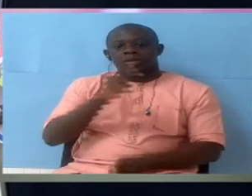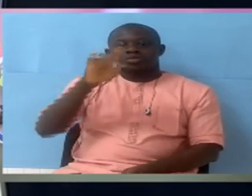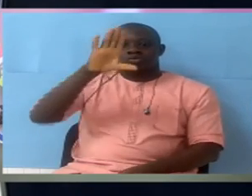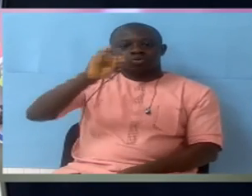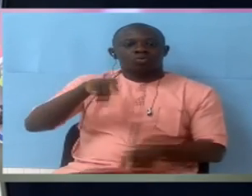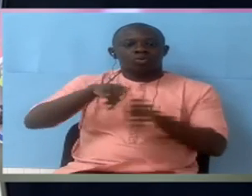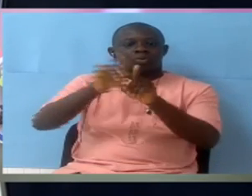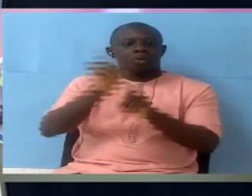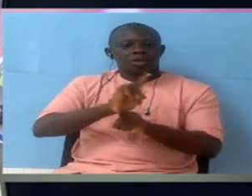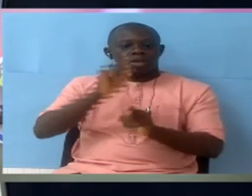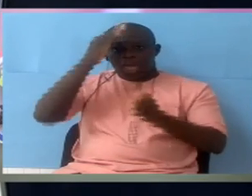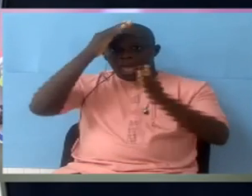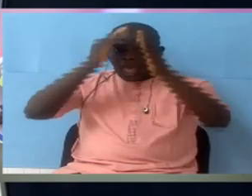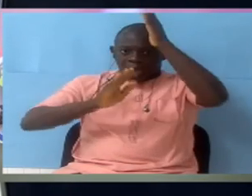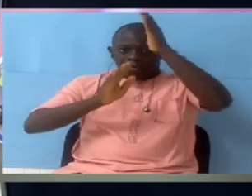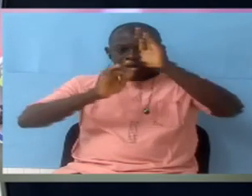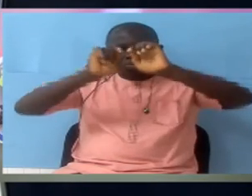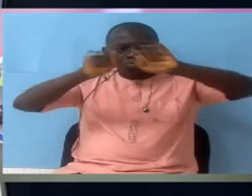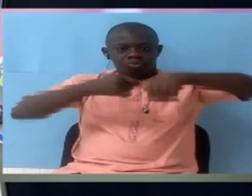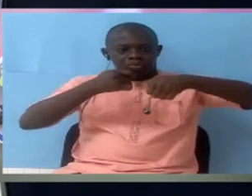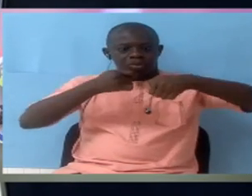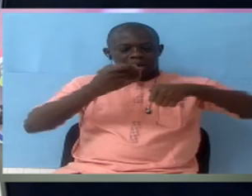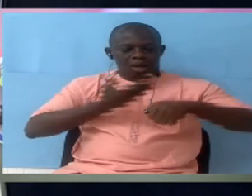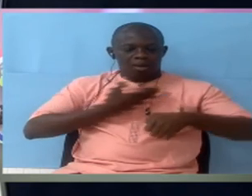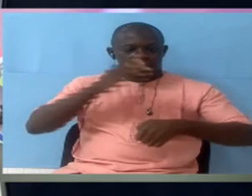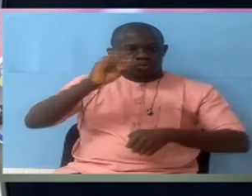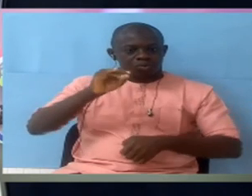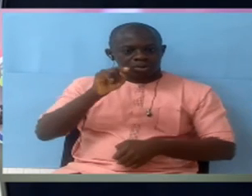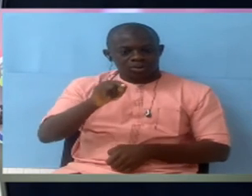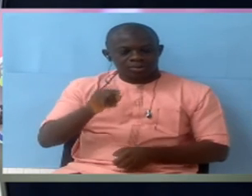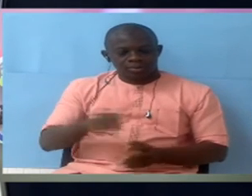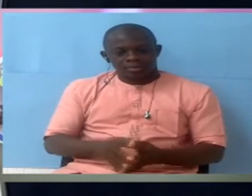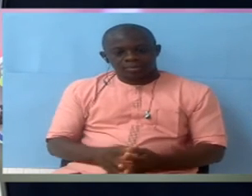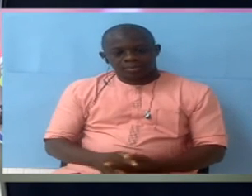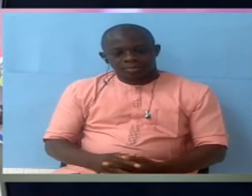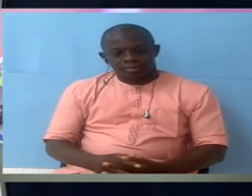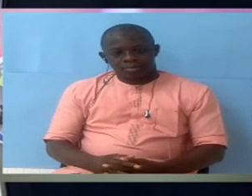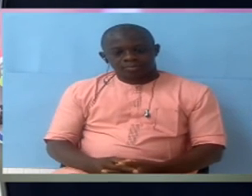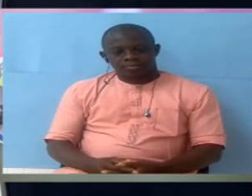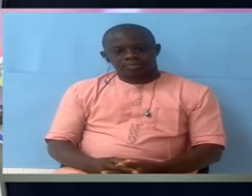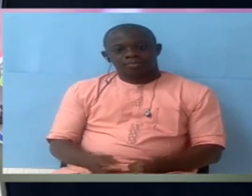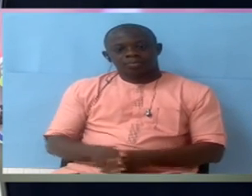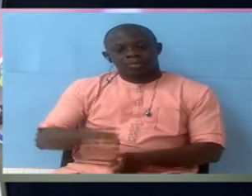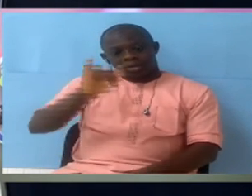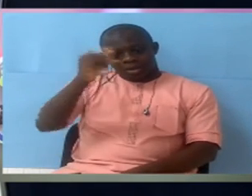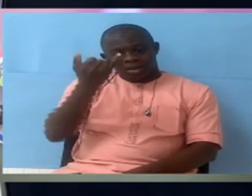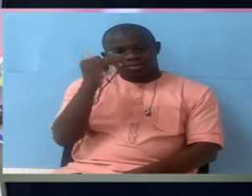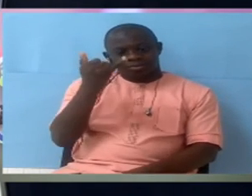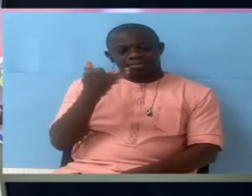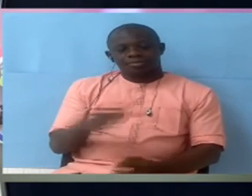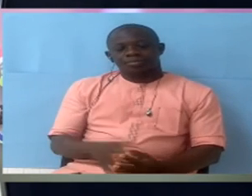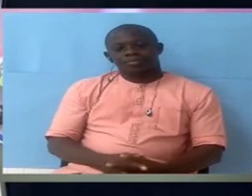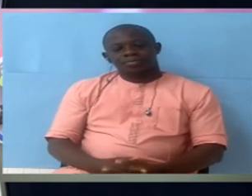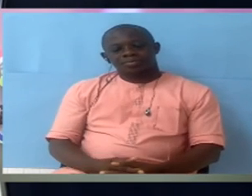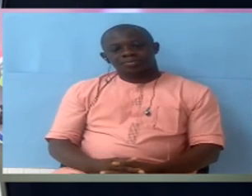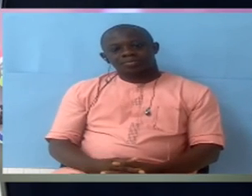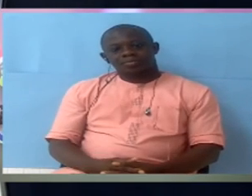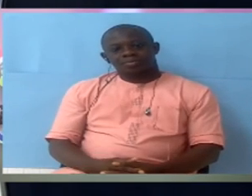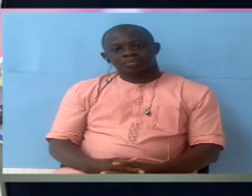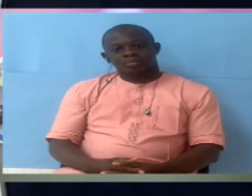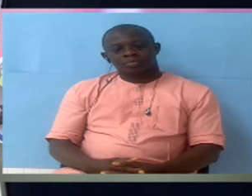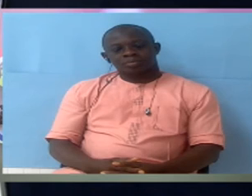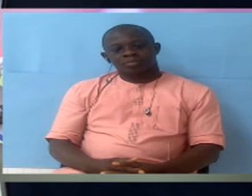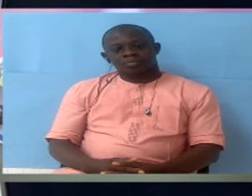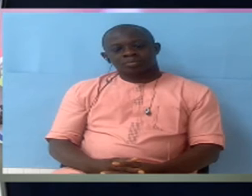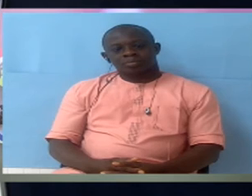military boots on. Yeah, ñoo def li dali soldar yu mag yi lañ solo. Yes. Wow.